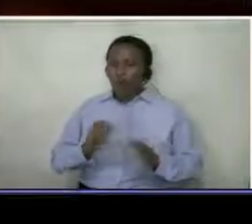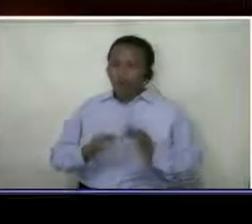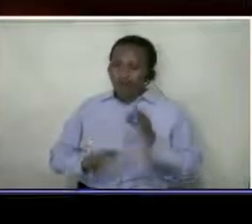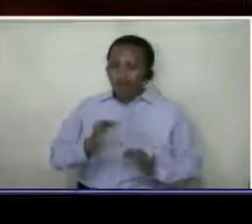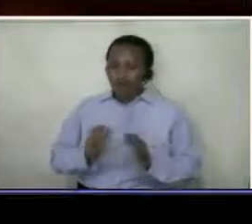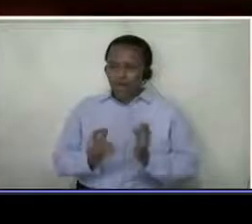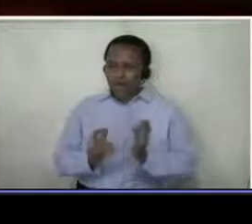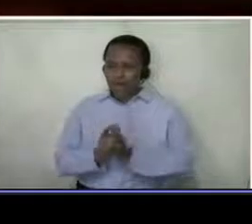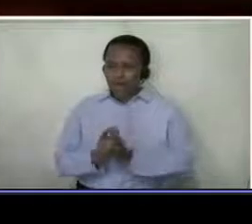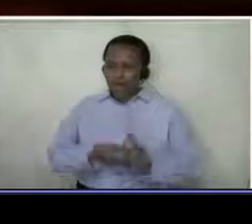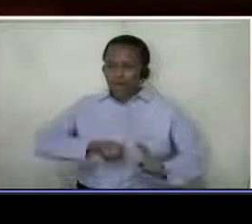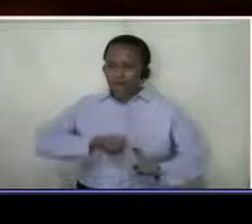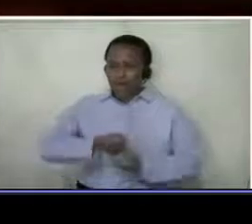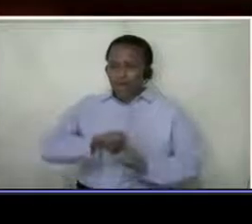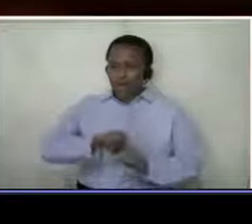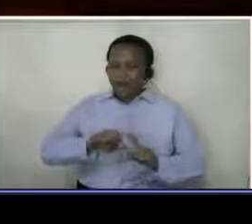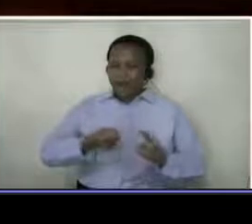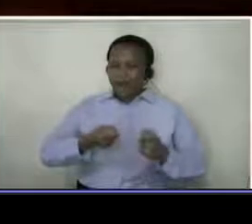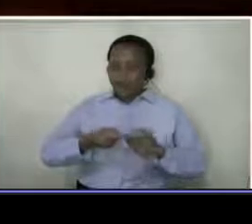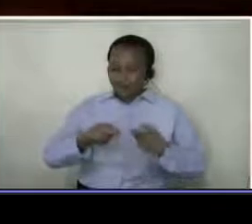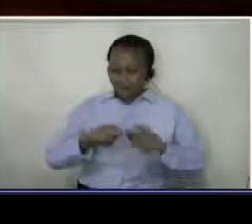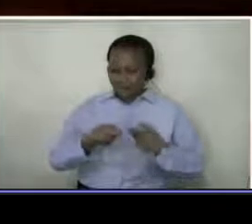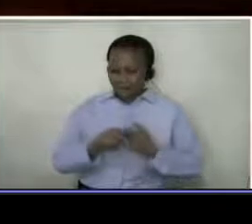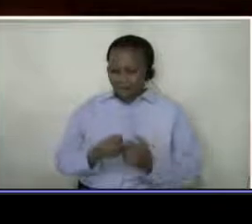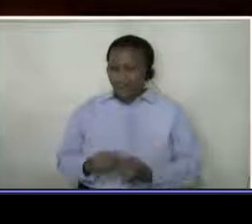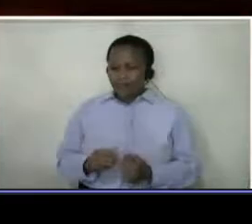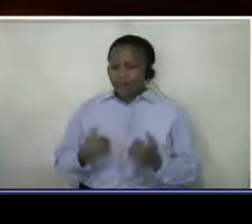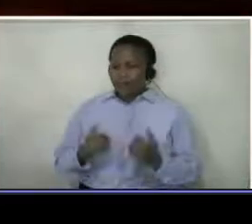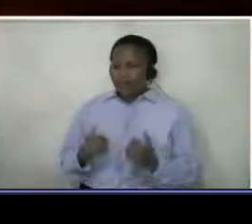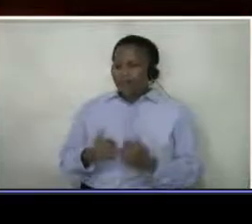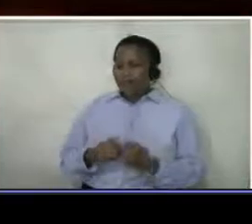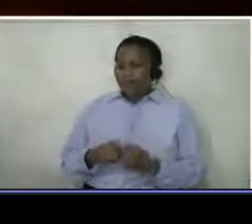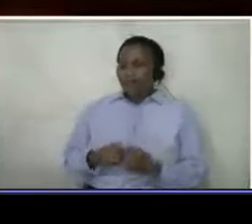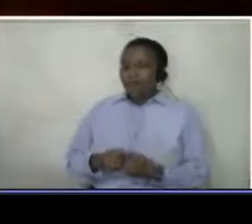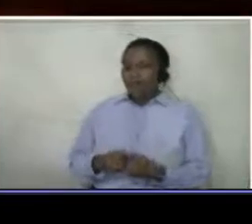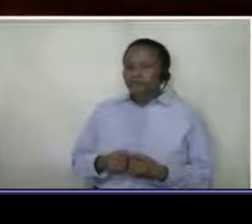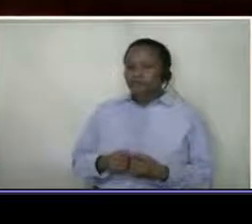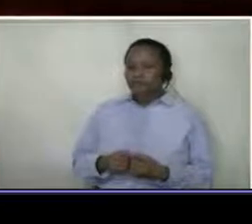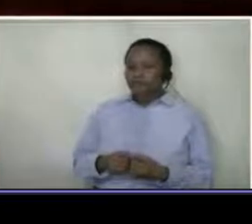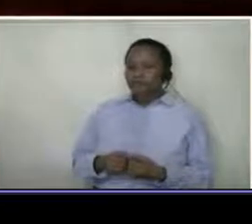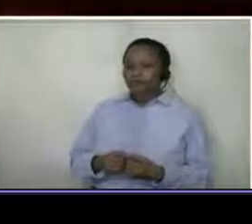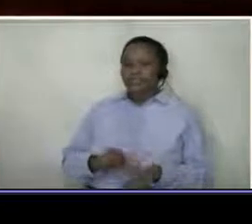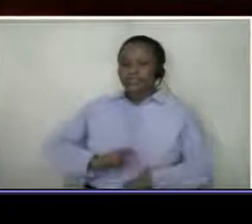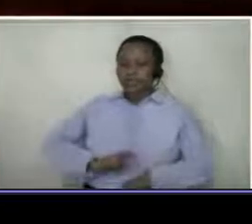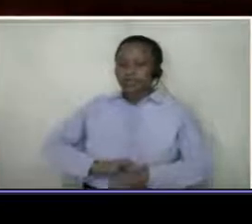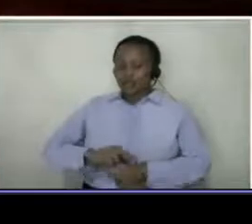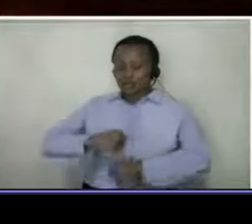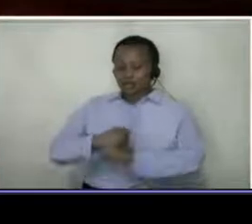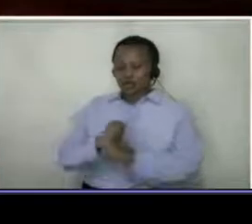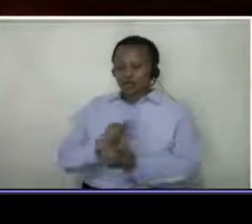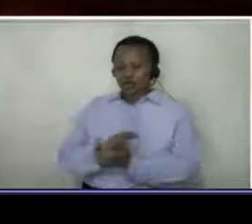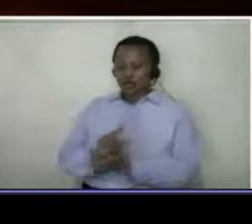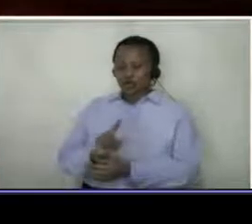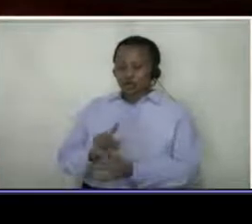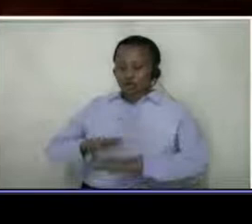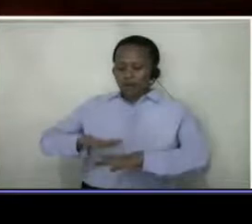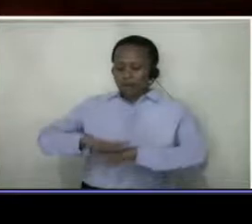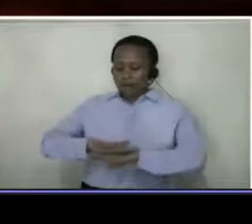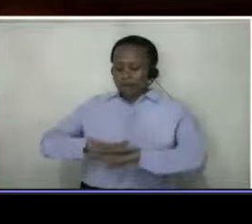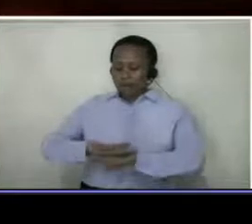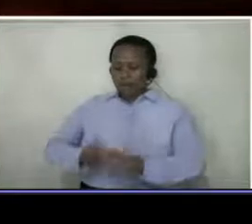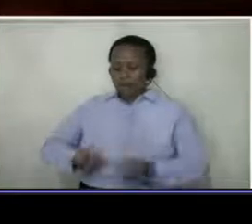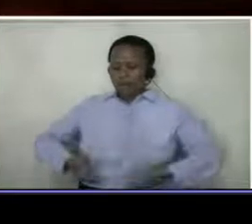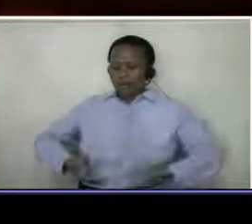a party that prioritizes the will of the people and aims to ensure that they receive the basic services they are